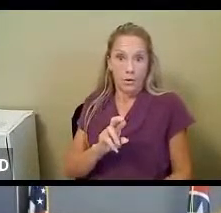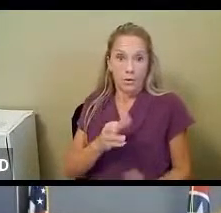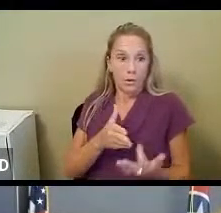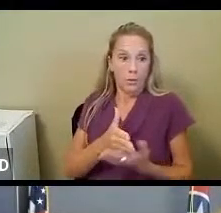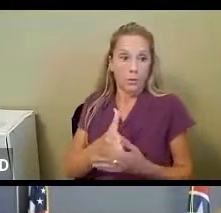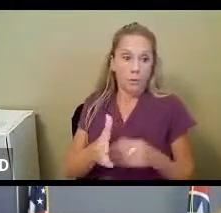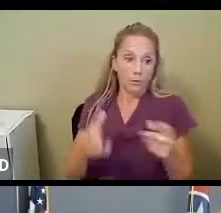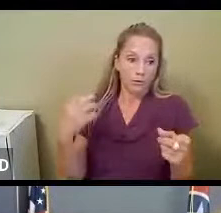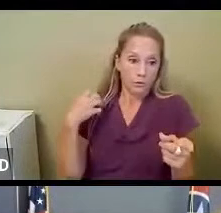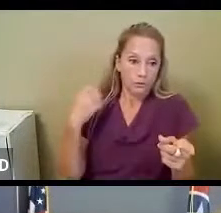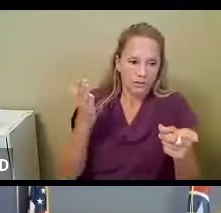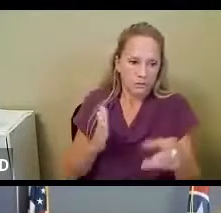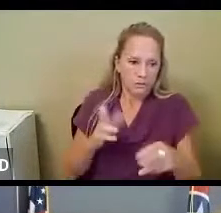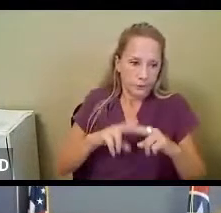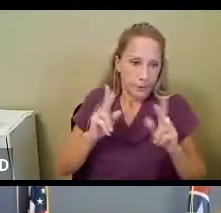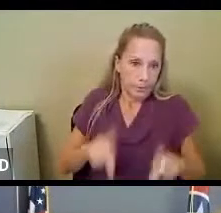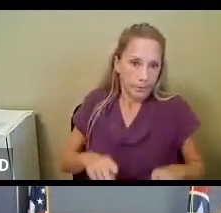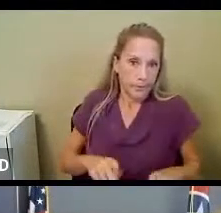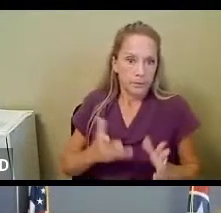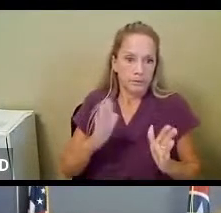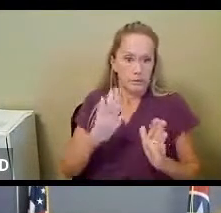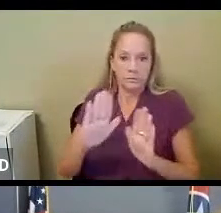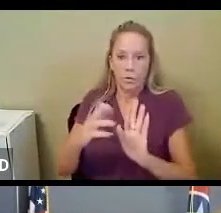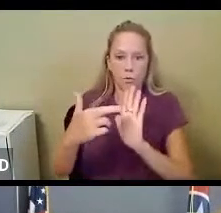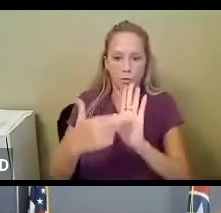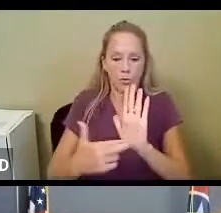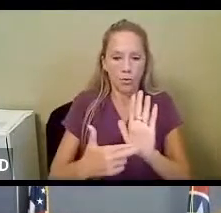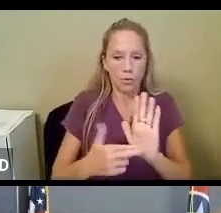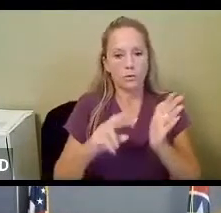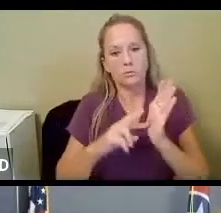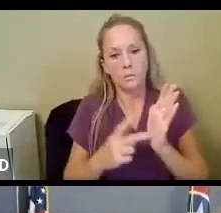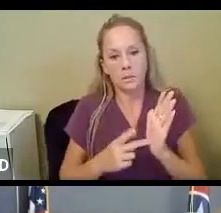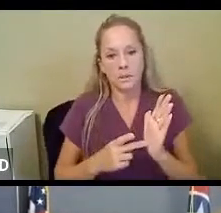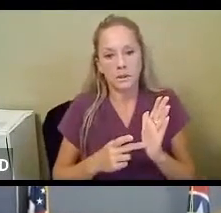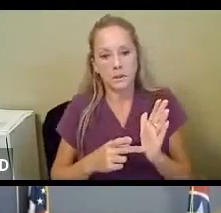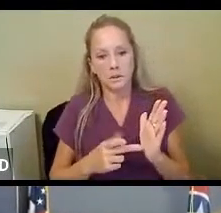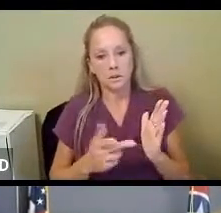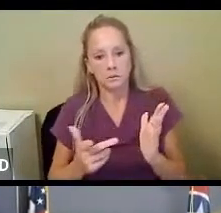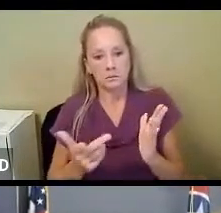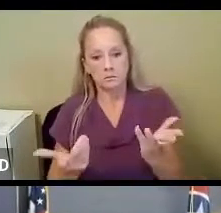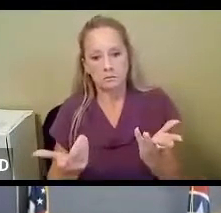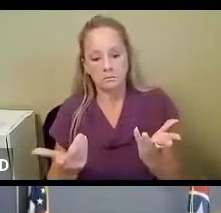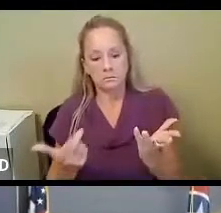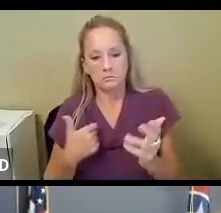and the rules you establish are your rules. There's nothing hard and fast that I can say